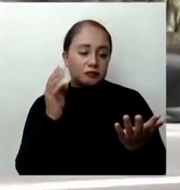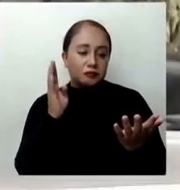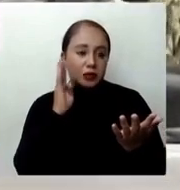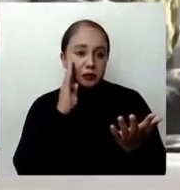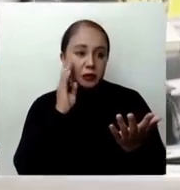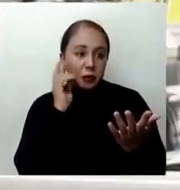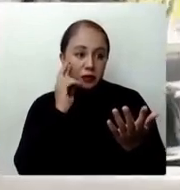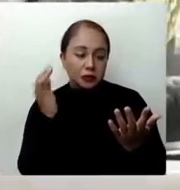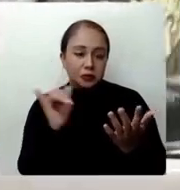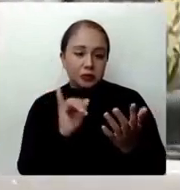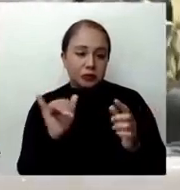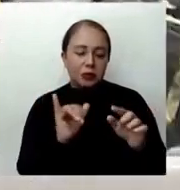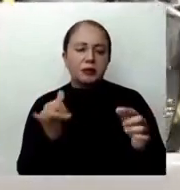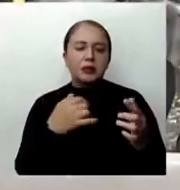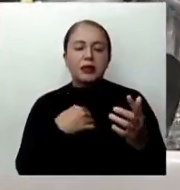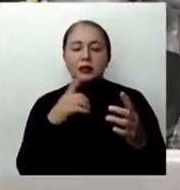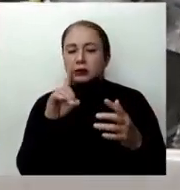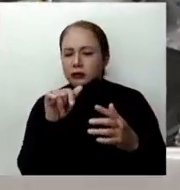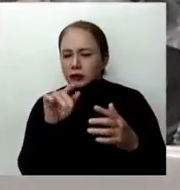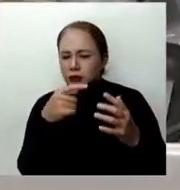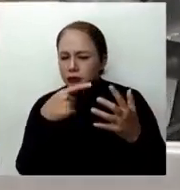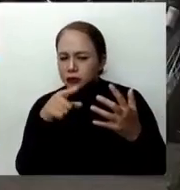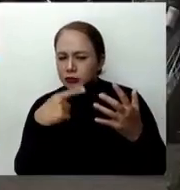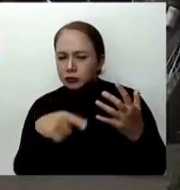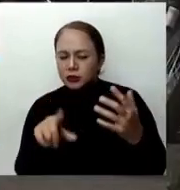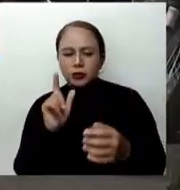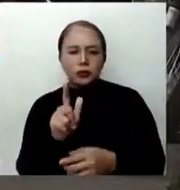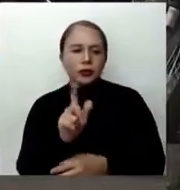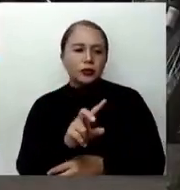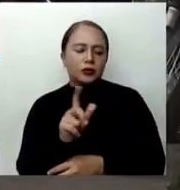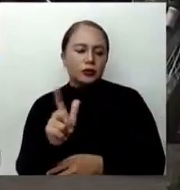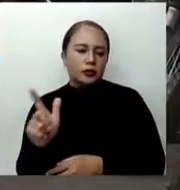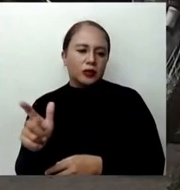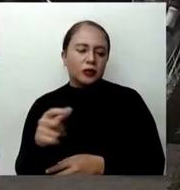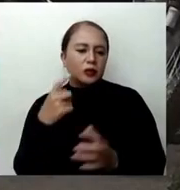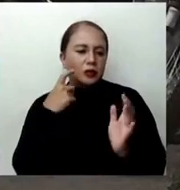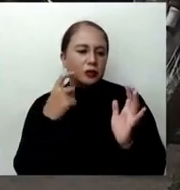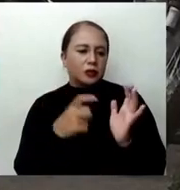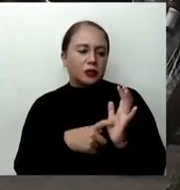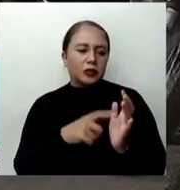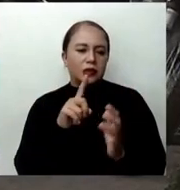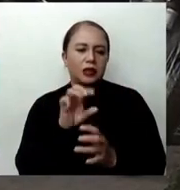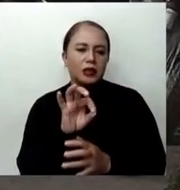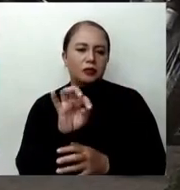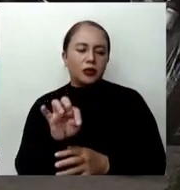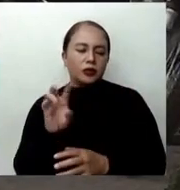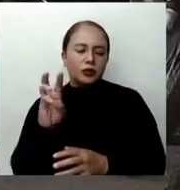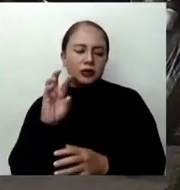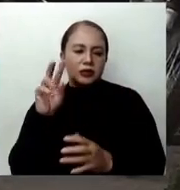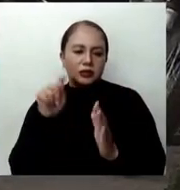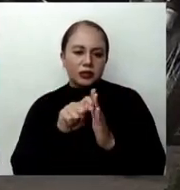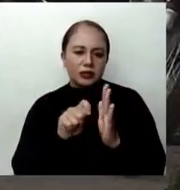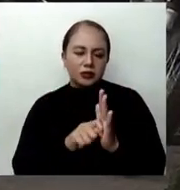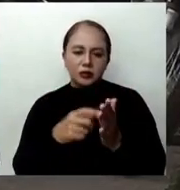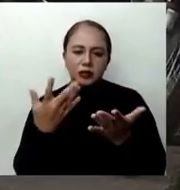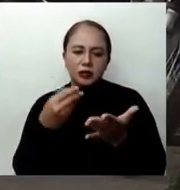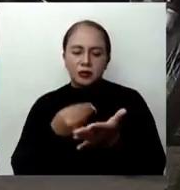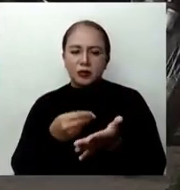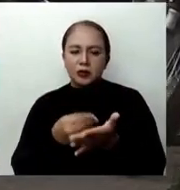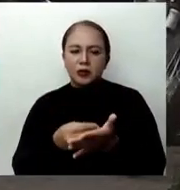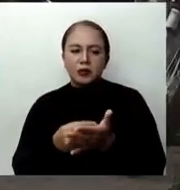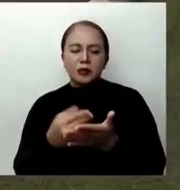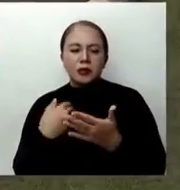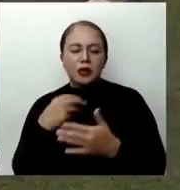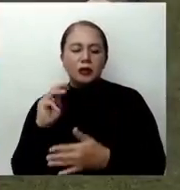upon seeing that the data used were from 2020 to identify the 9.6 trillion peso unfunded liabilities of the MUP